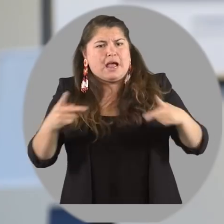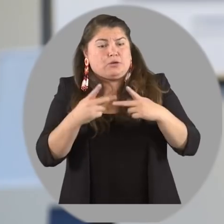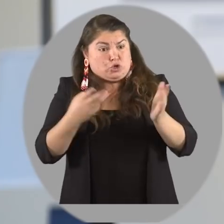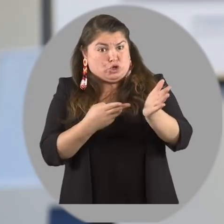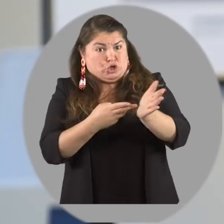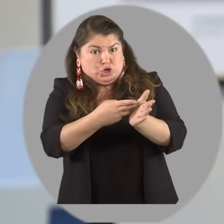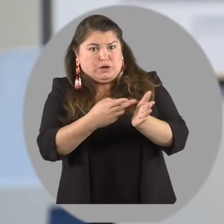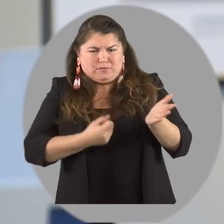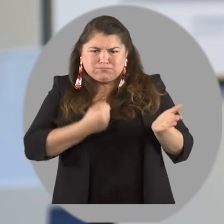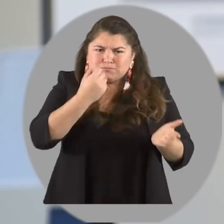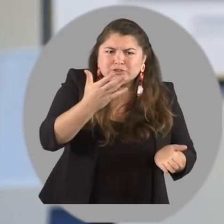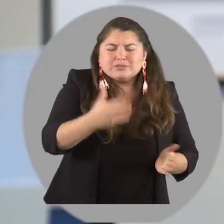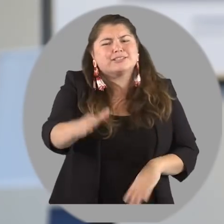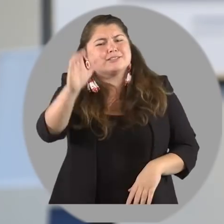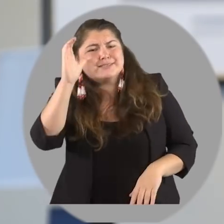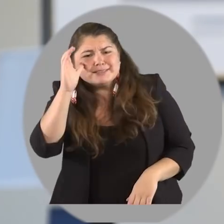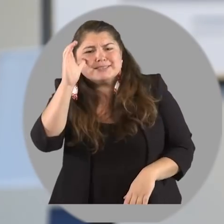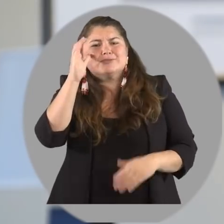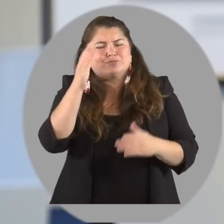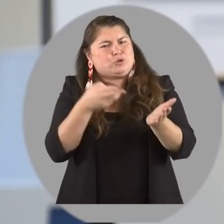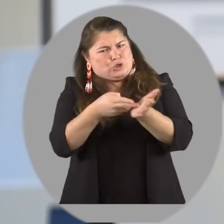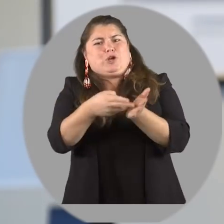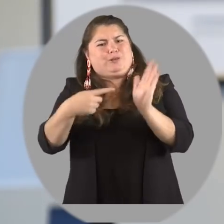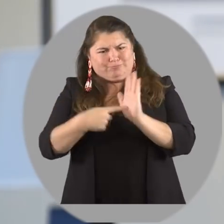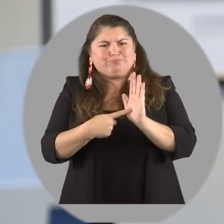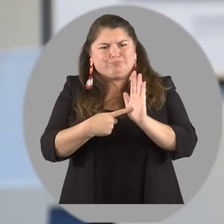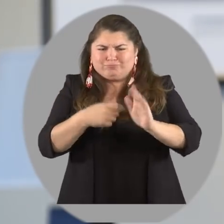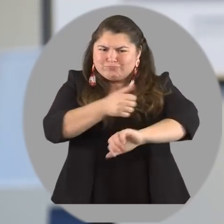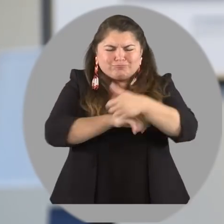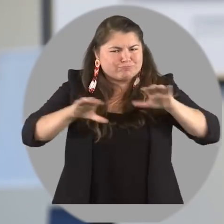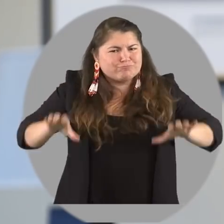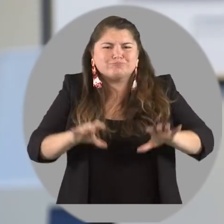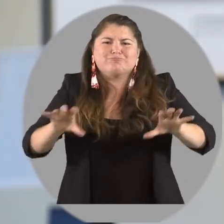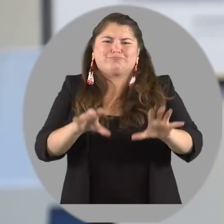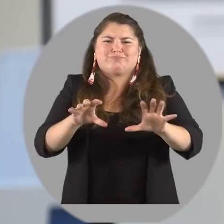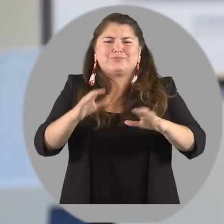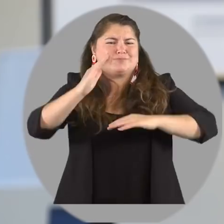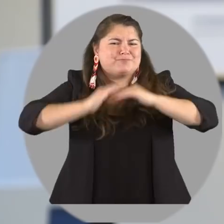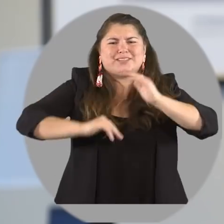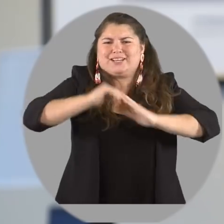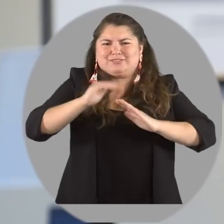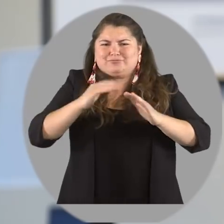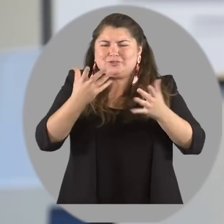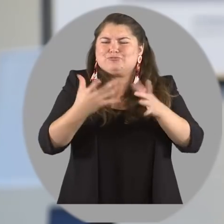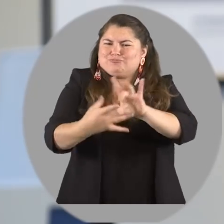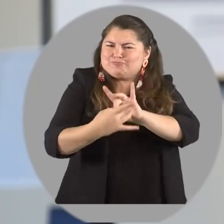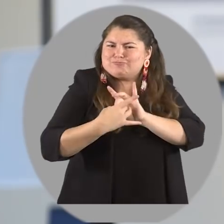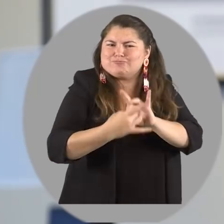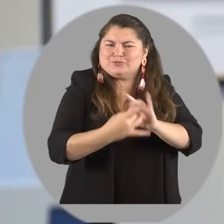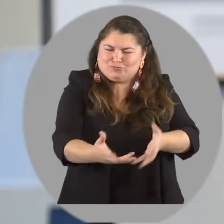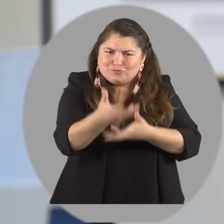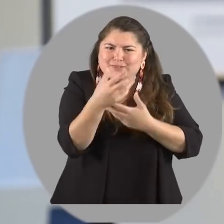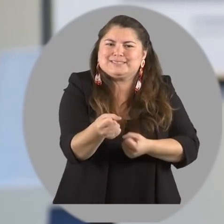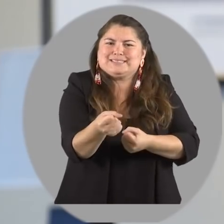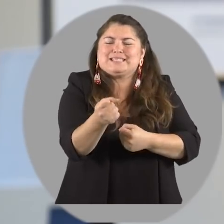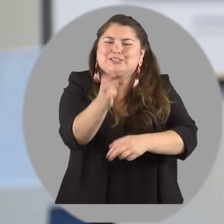for truth-telling, listening to the truths, and taking actions towards rebuilding relationships of